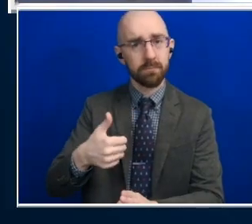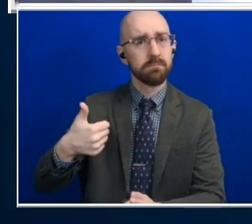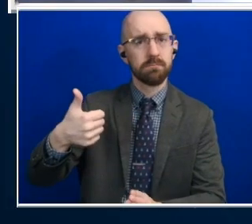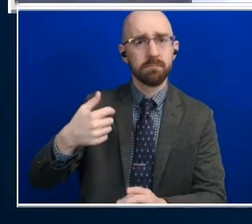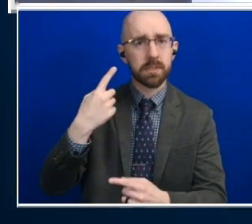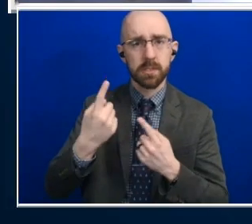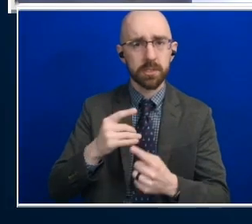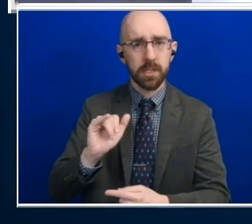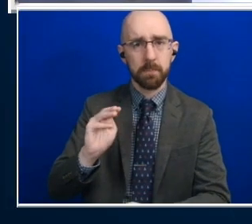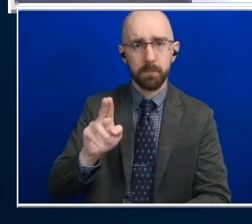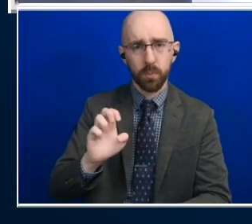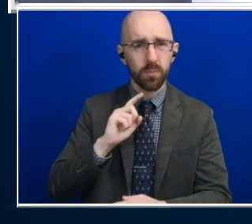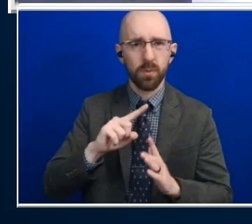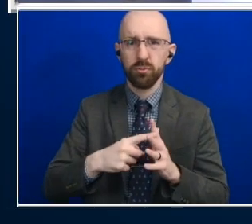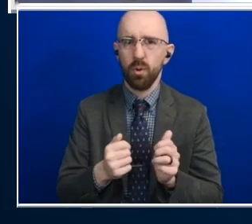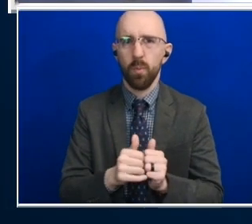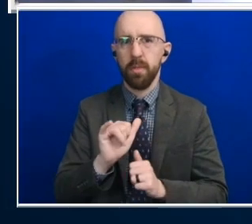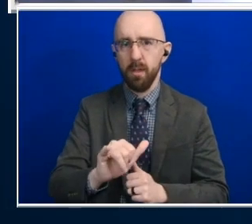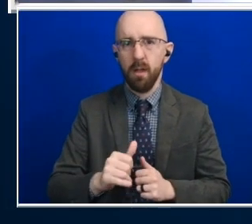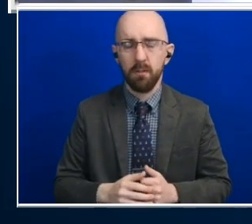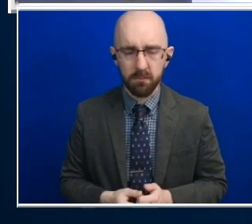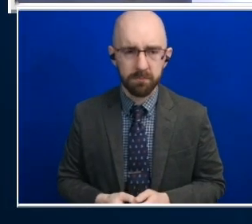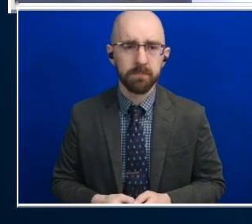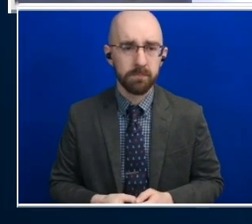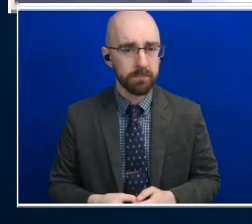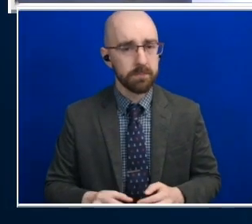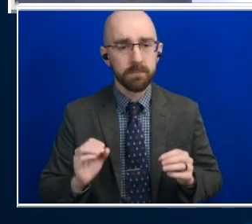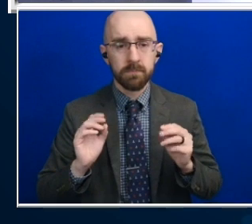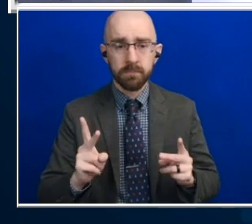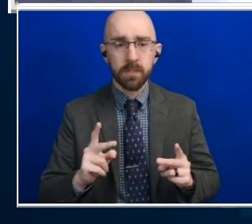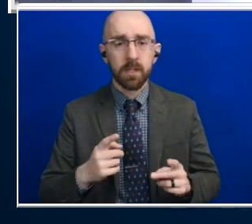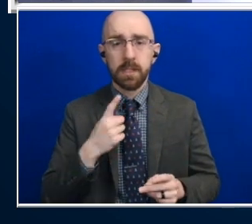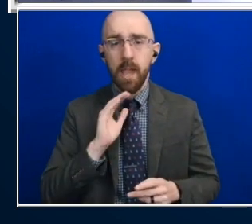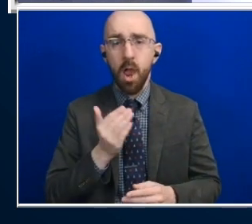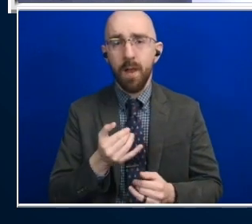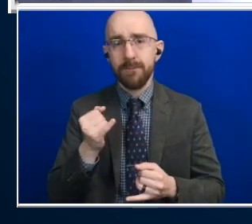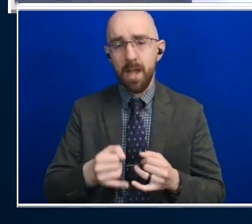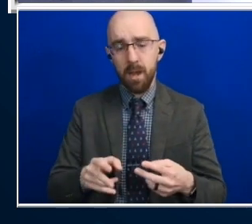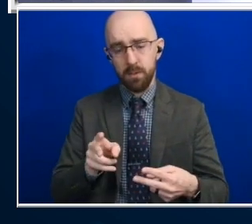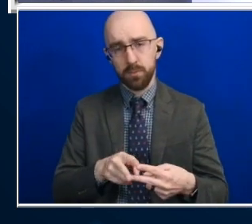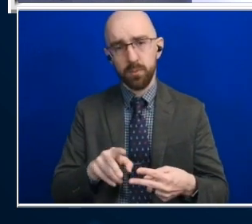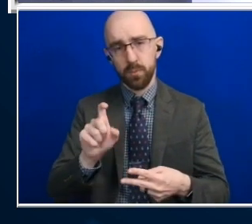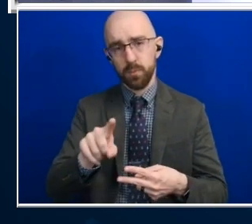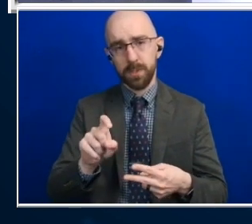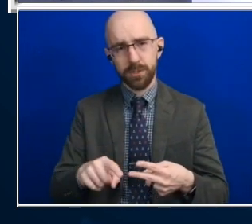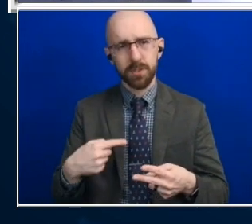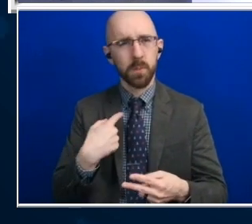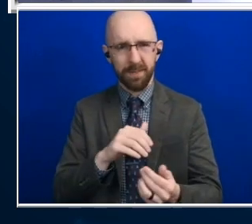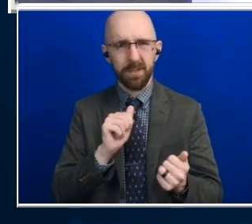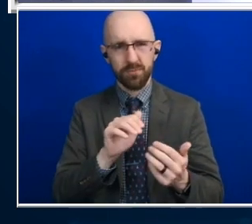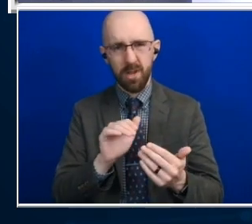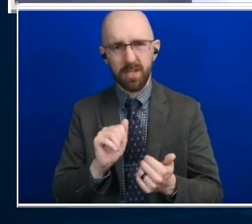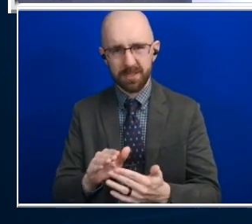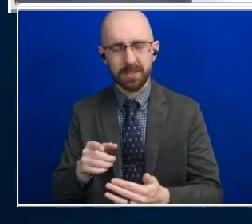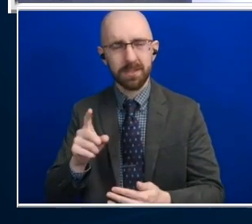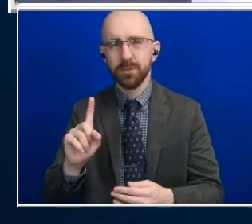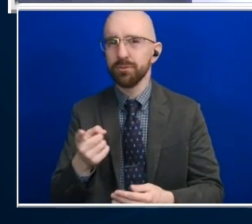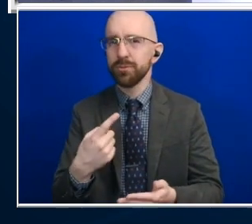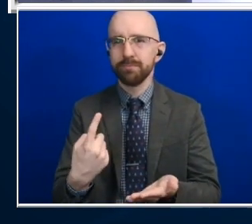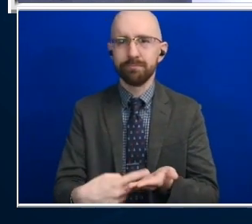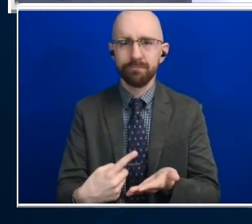start at that point, yeah. Okay, and I would just say our final two questions I think we've kind of addressed, but they're just talking and asking